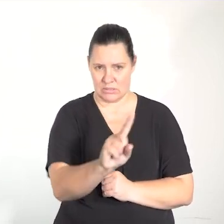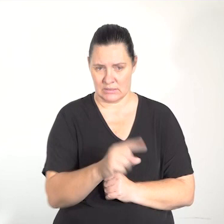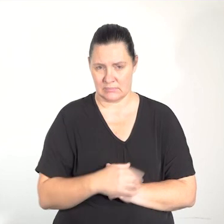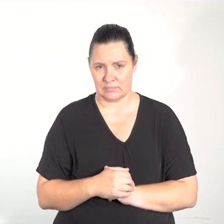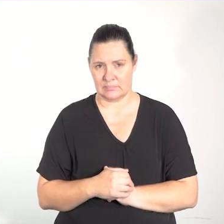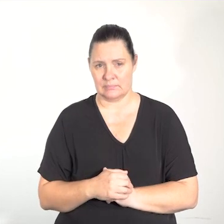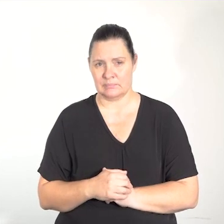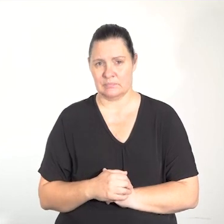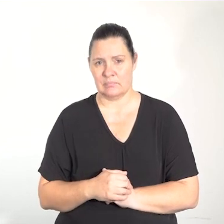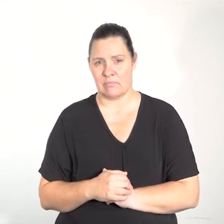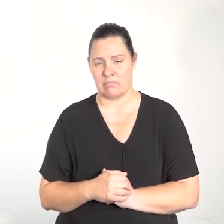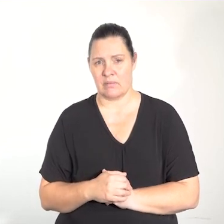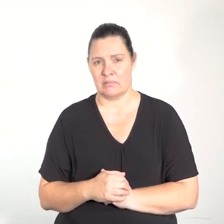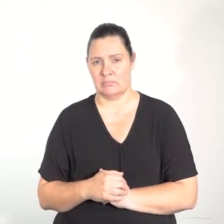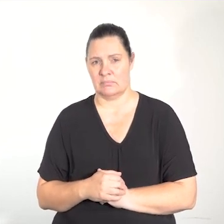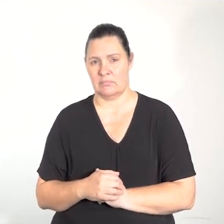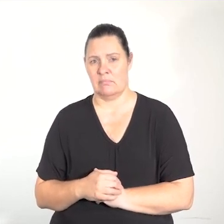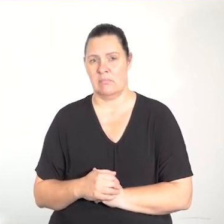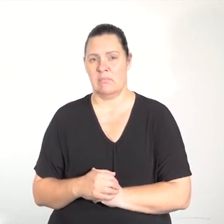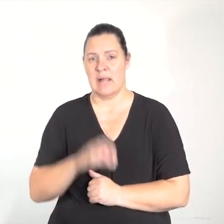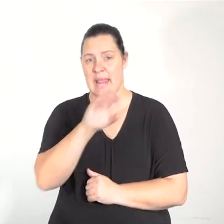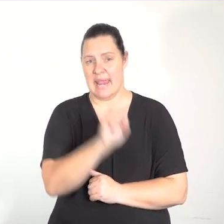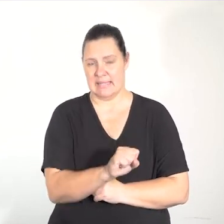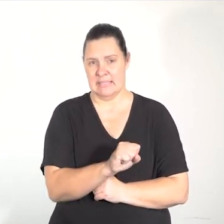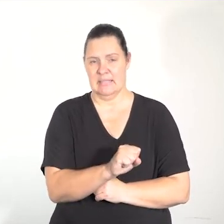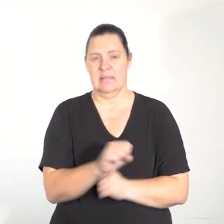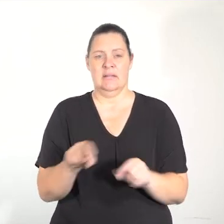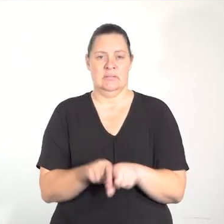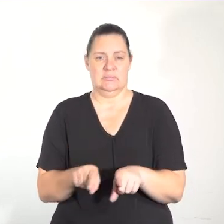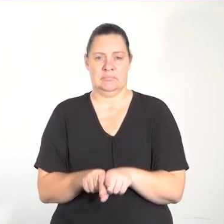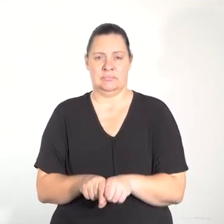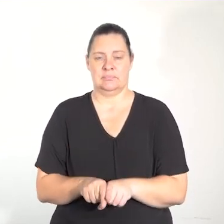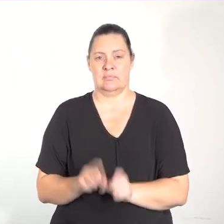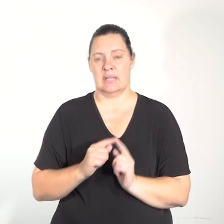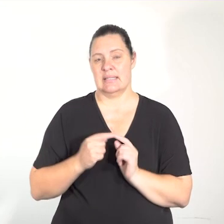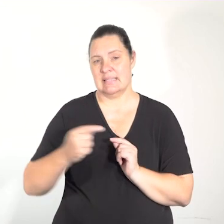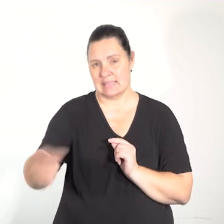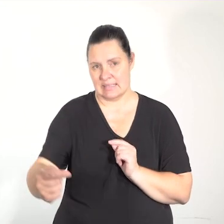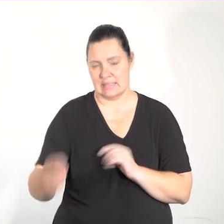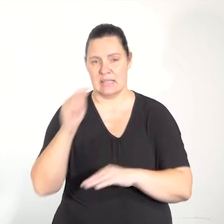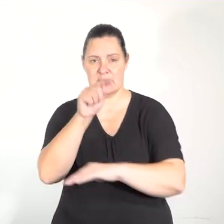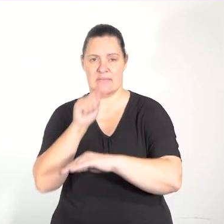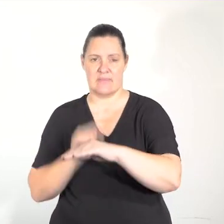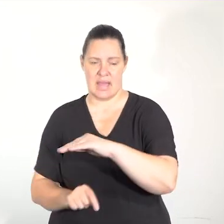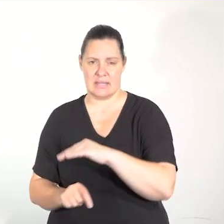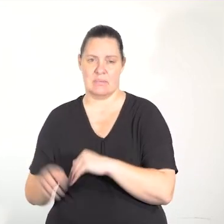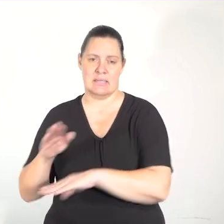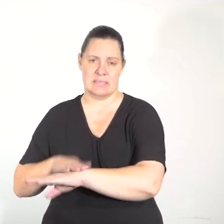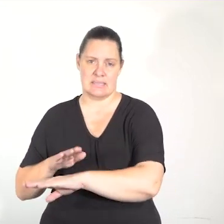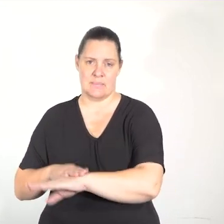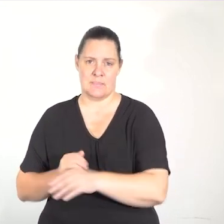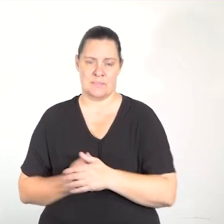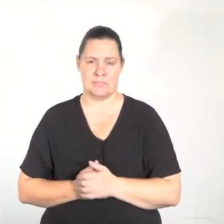is? Let's get our triangle to help us. So speed would be, yes,